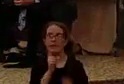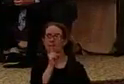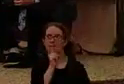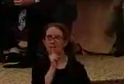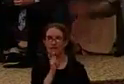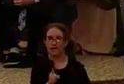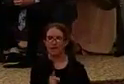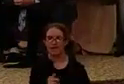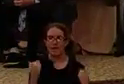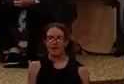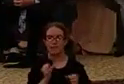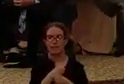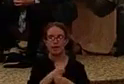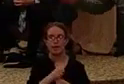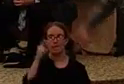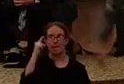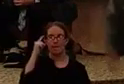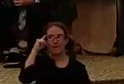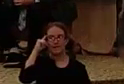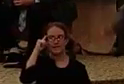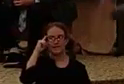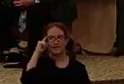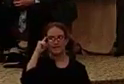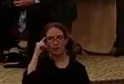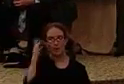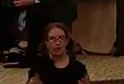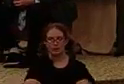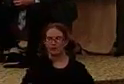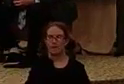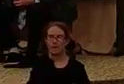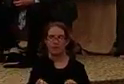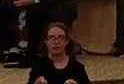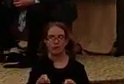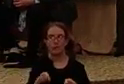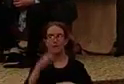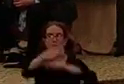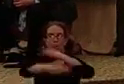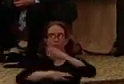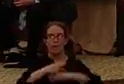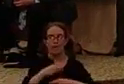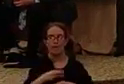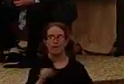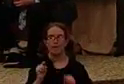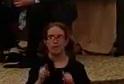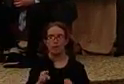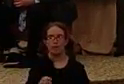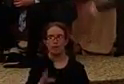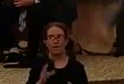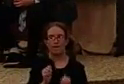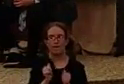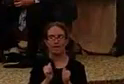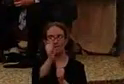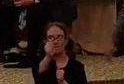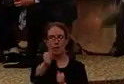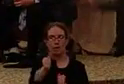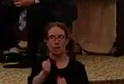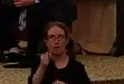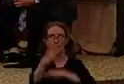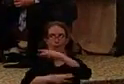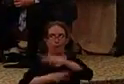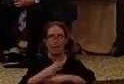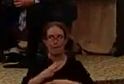facts. I've got to make up my mind. Which way am I going in this world? Am I going to follow the trends of the